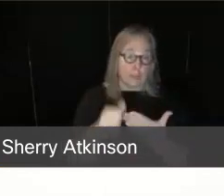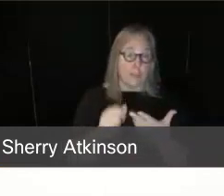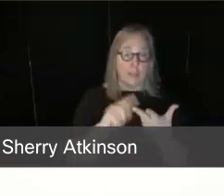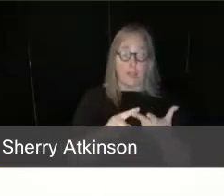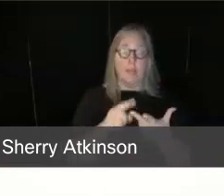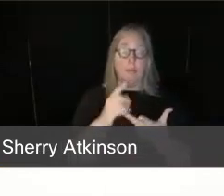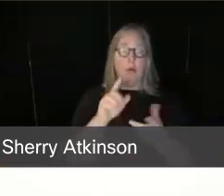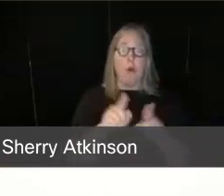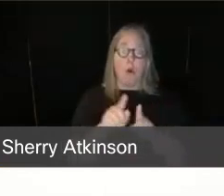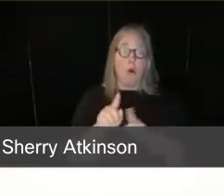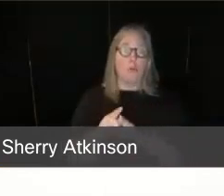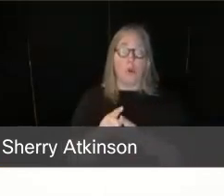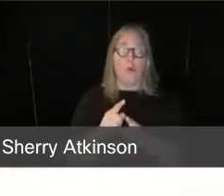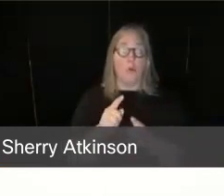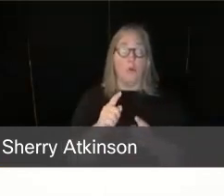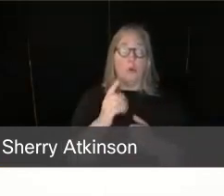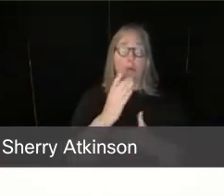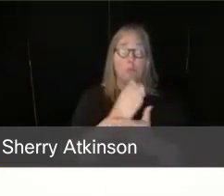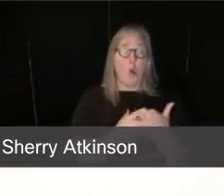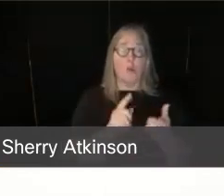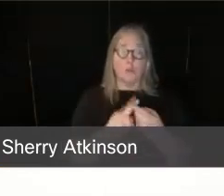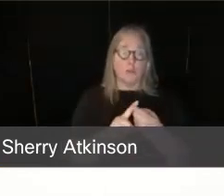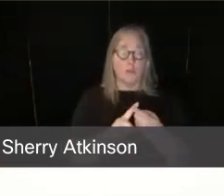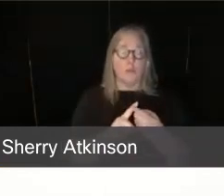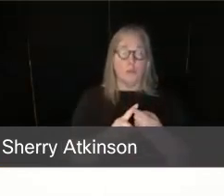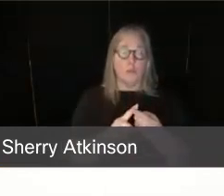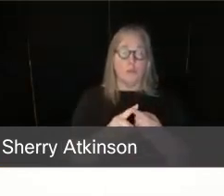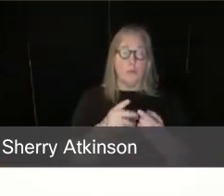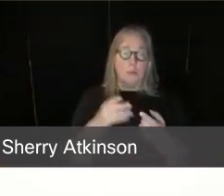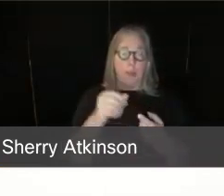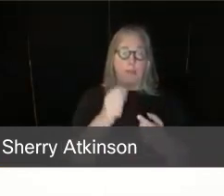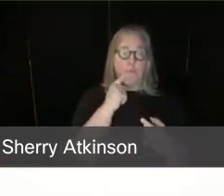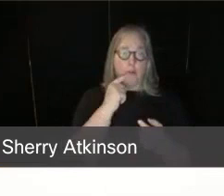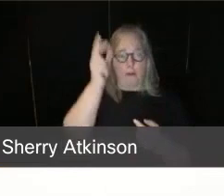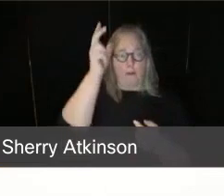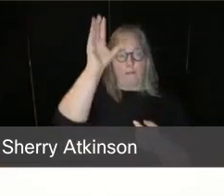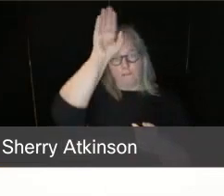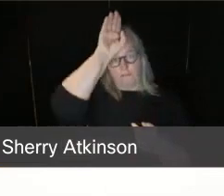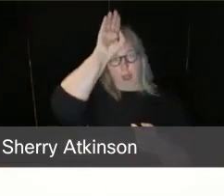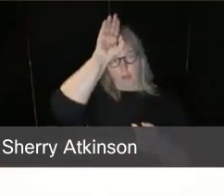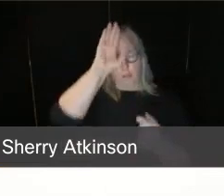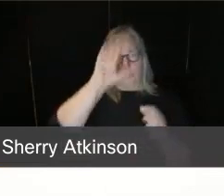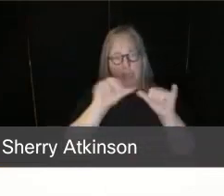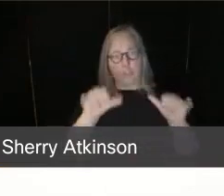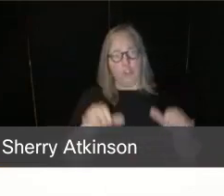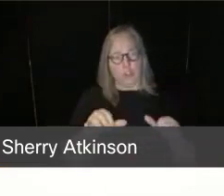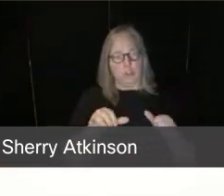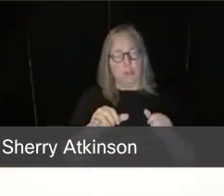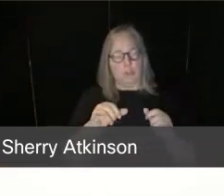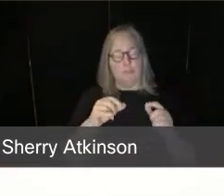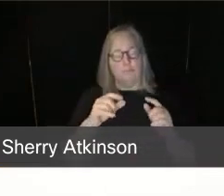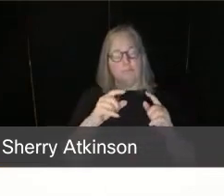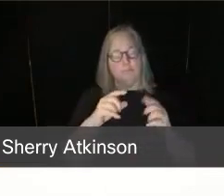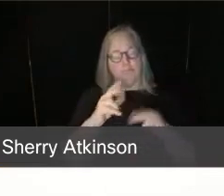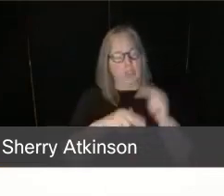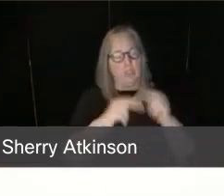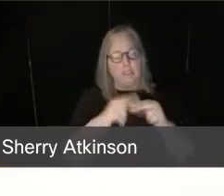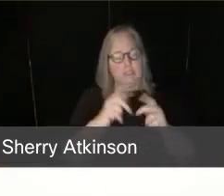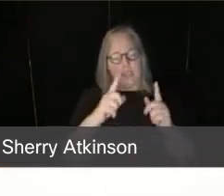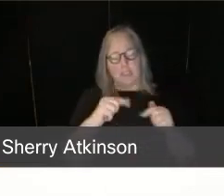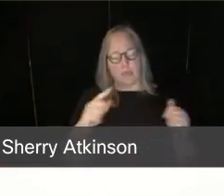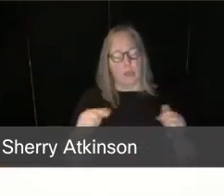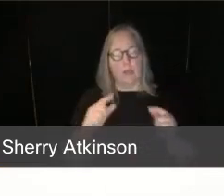fire station, etc. And recently, we have been seeing that tax drop